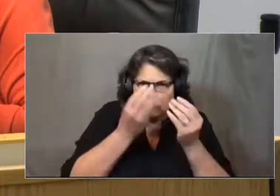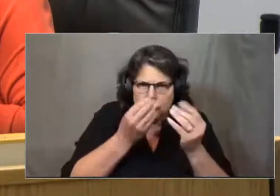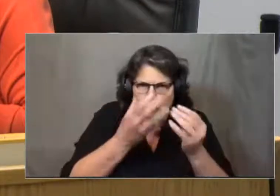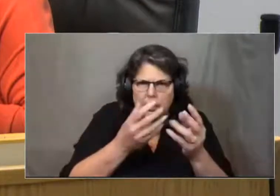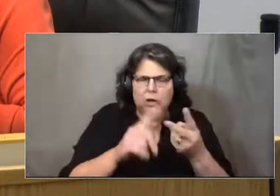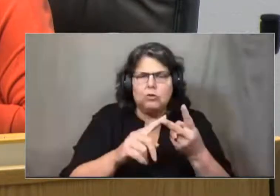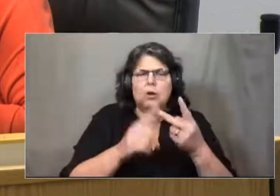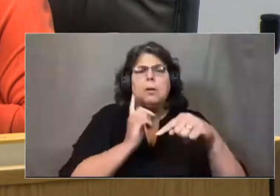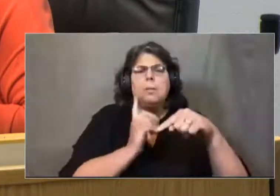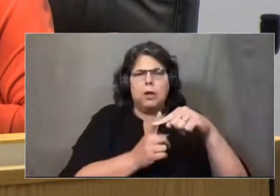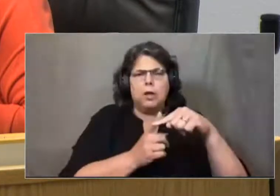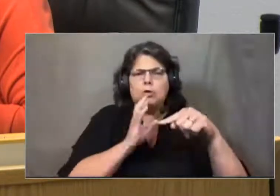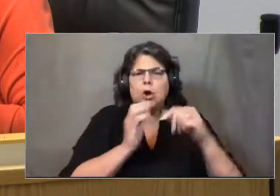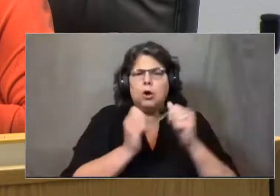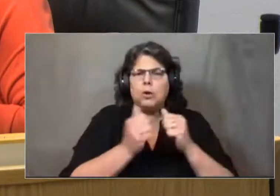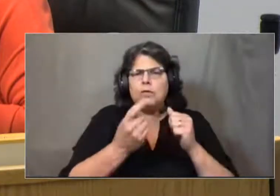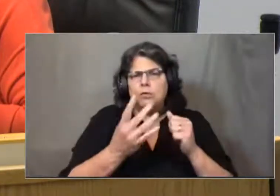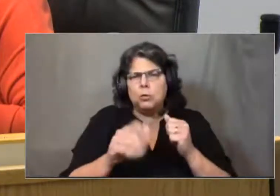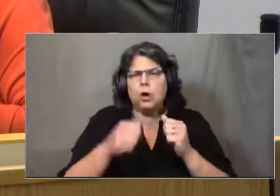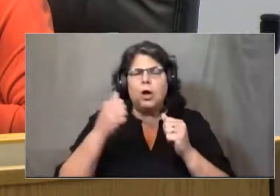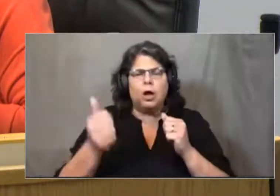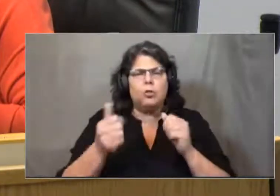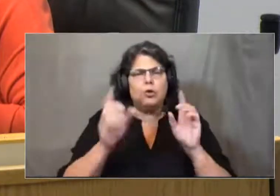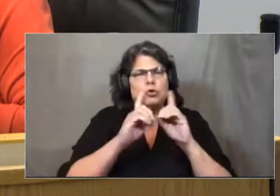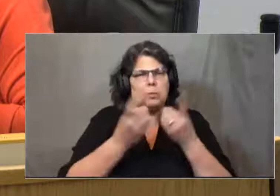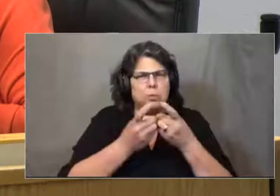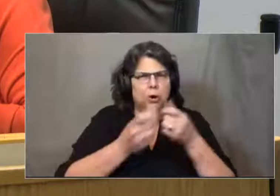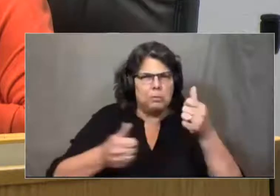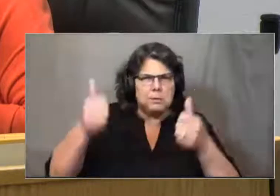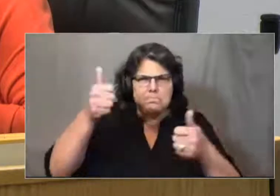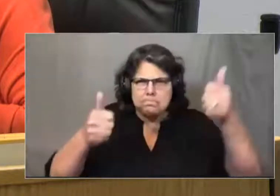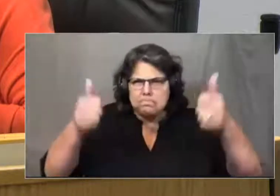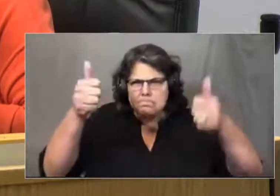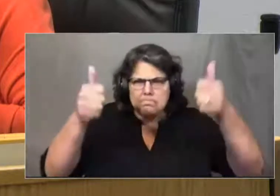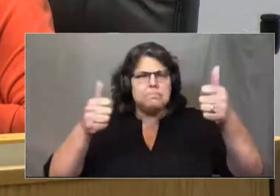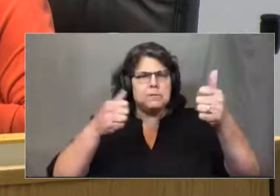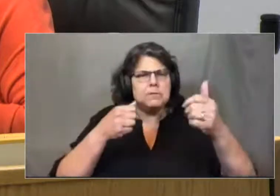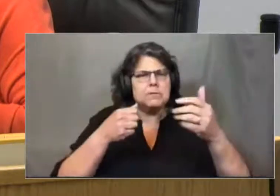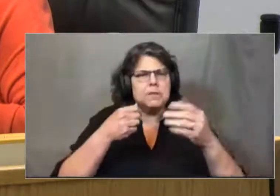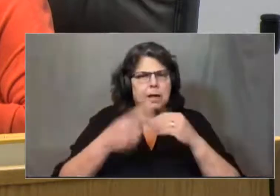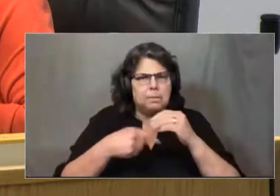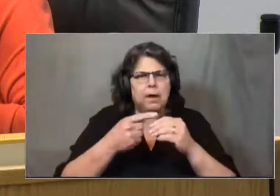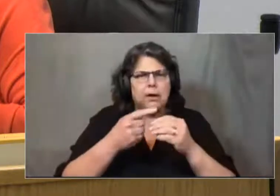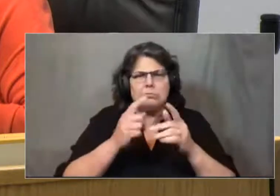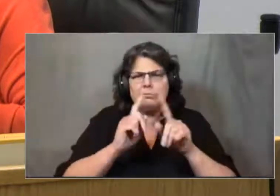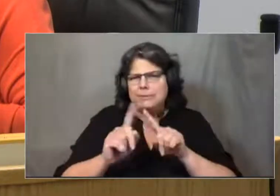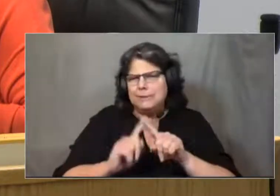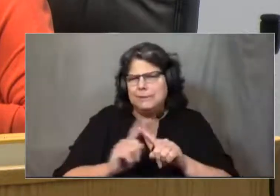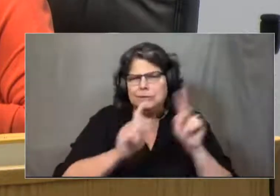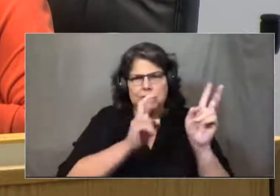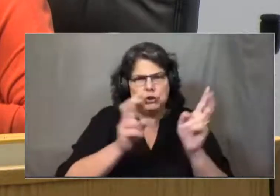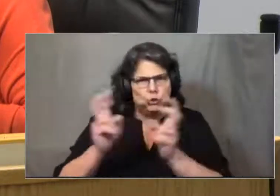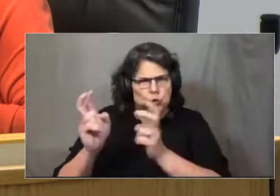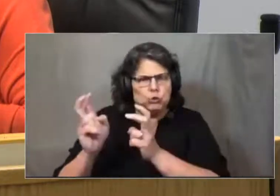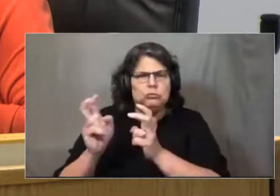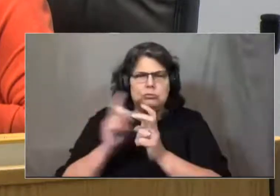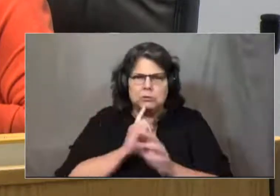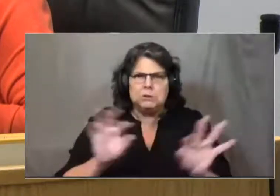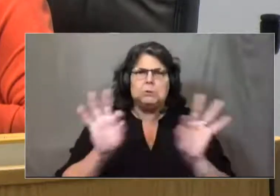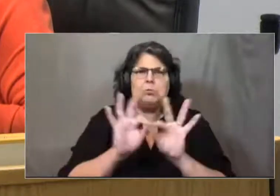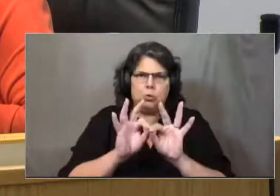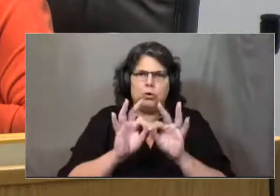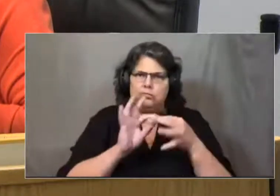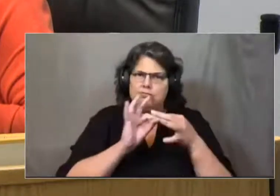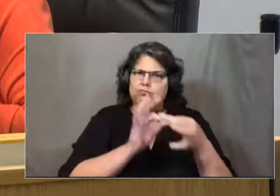talking with a couple of our other department heads around some of the issues that are key to Dr. Coren in